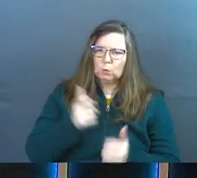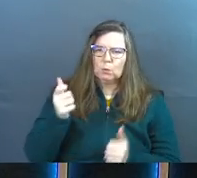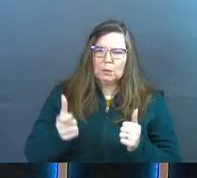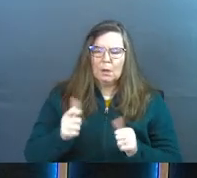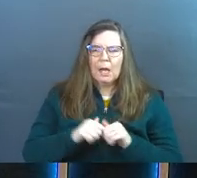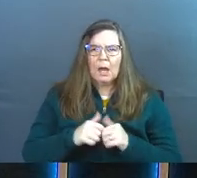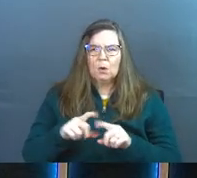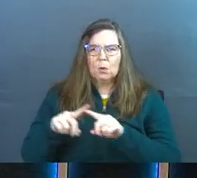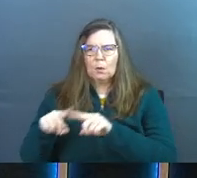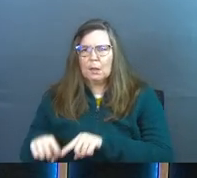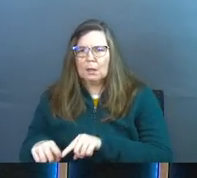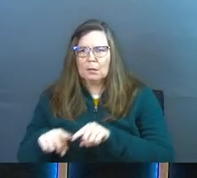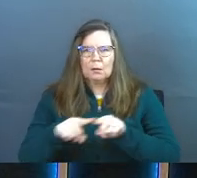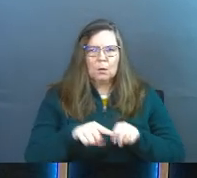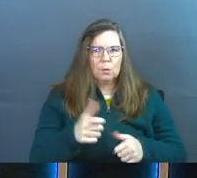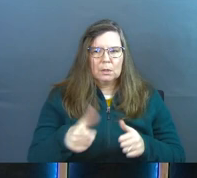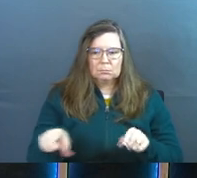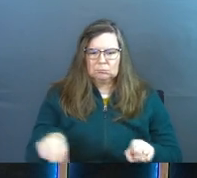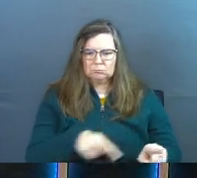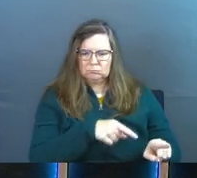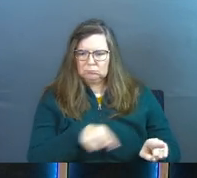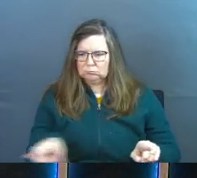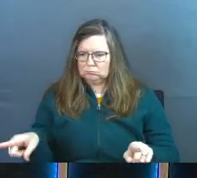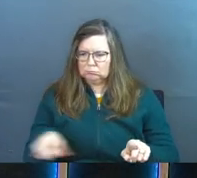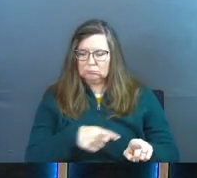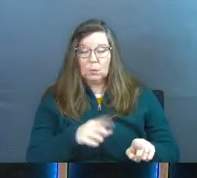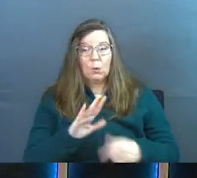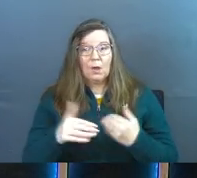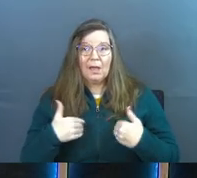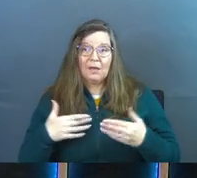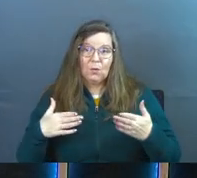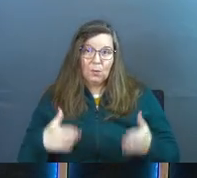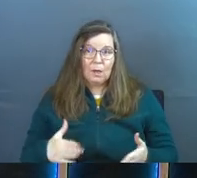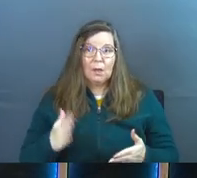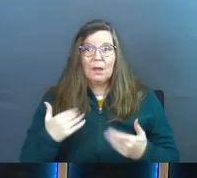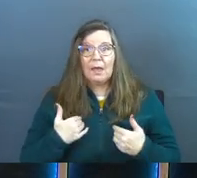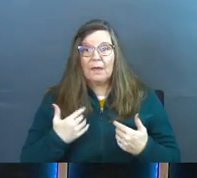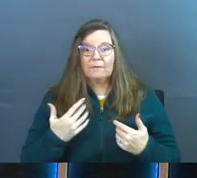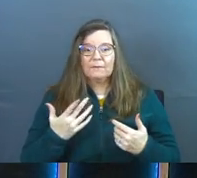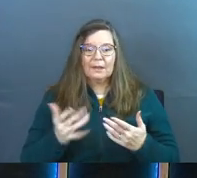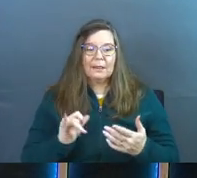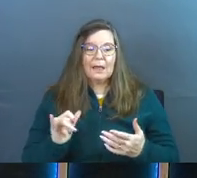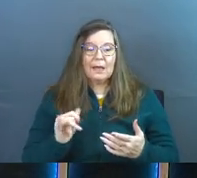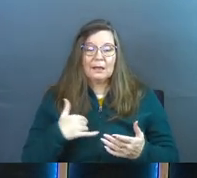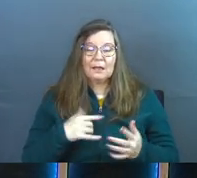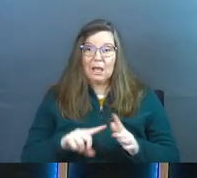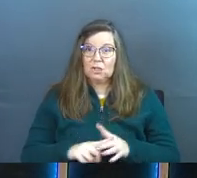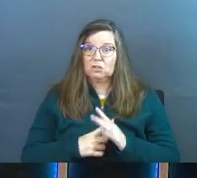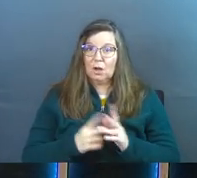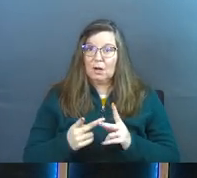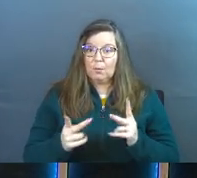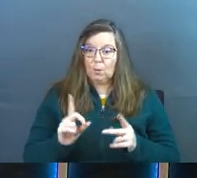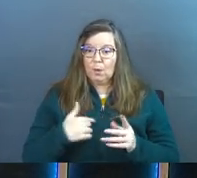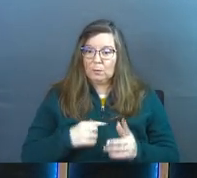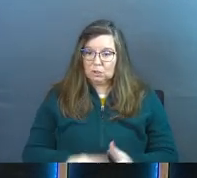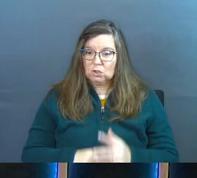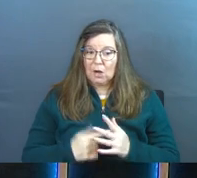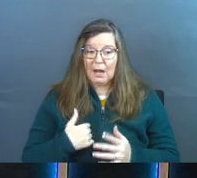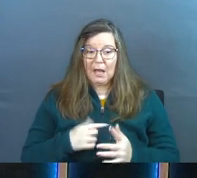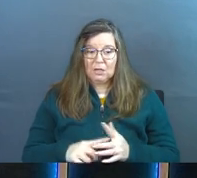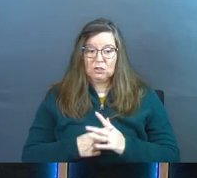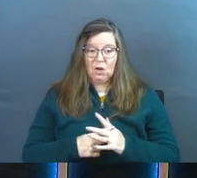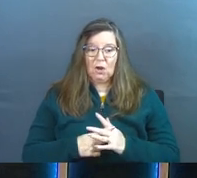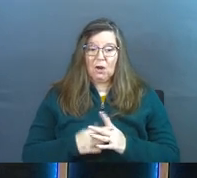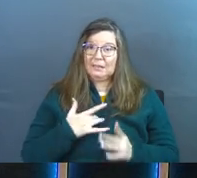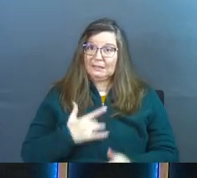do you lean? Because we all have a way. We all have a starting point where we start. I